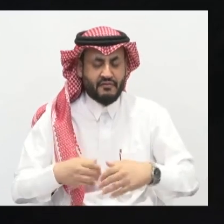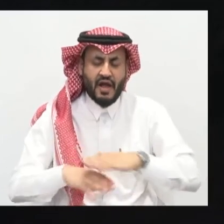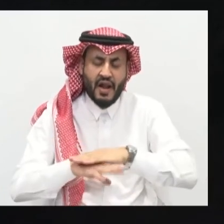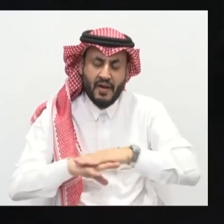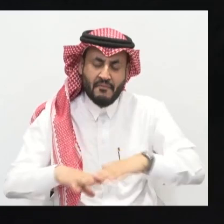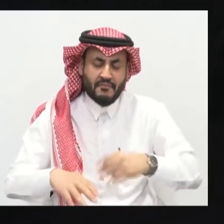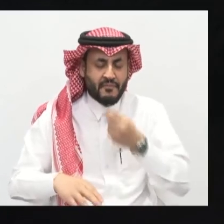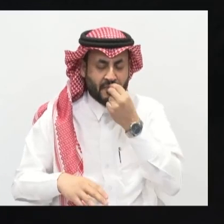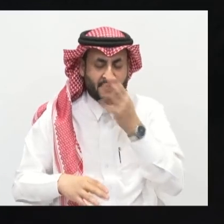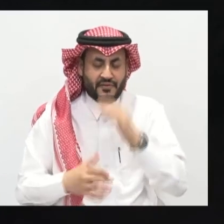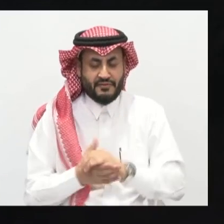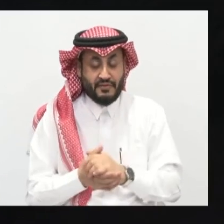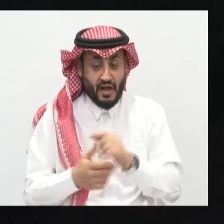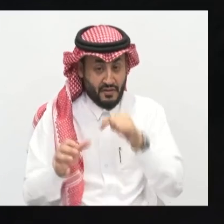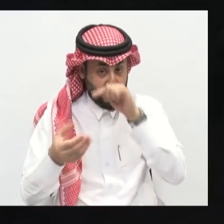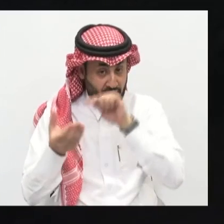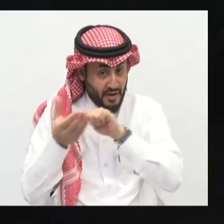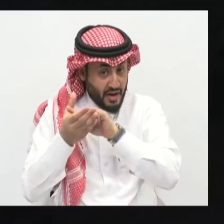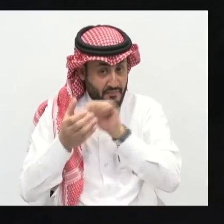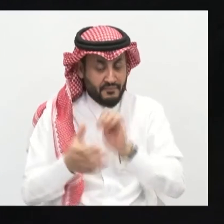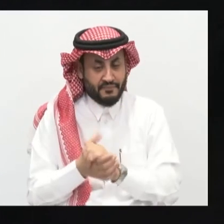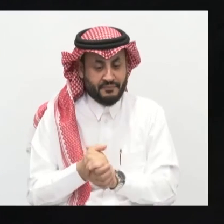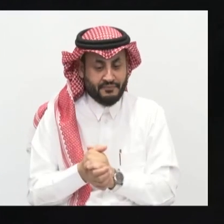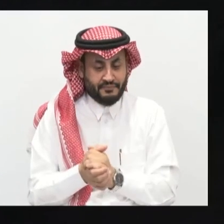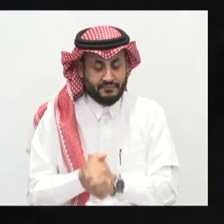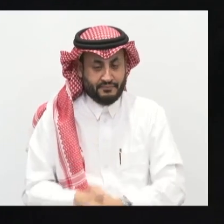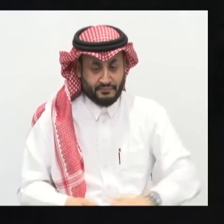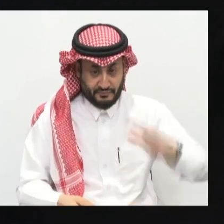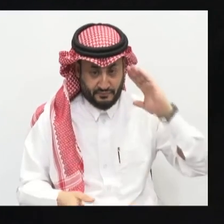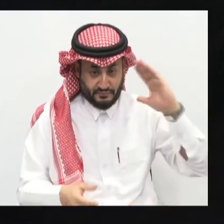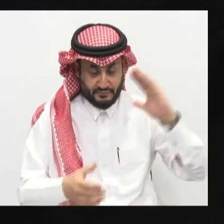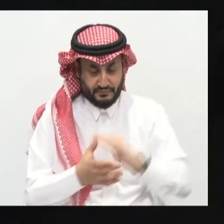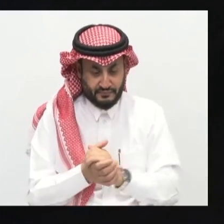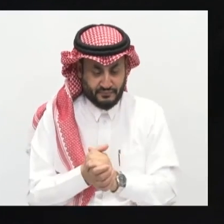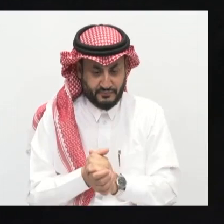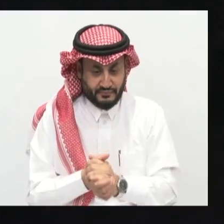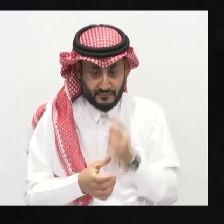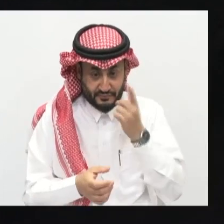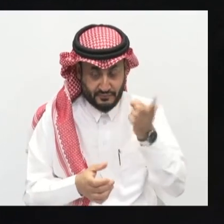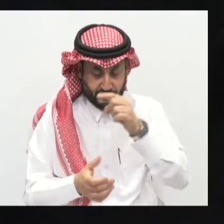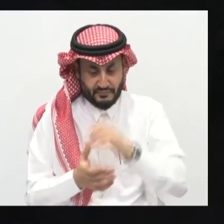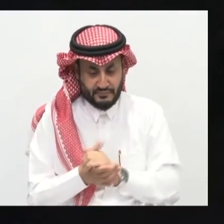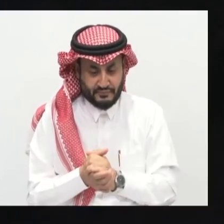content. And this is the goal, right? Thank you so much, boys and girls. I'll see you again next time, inshallah. See you soon.